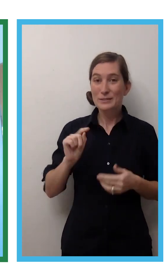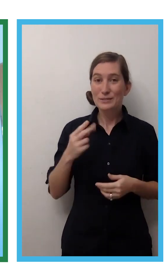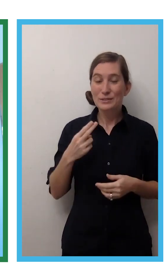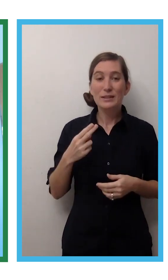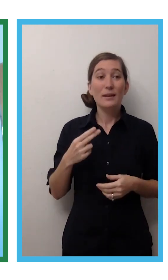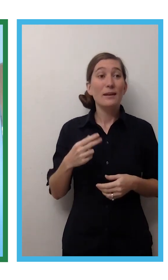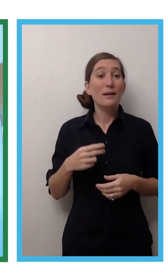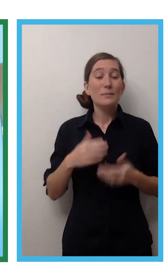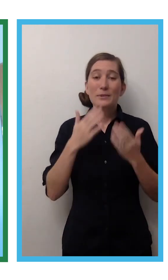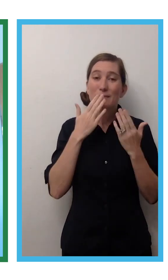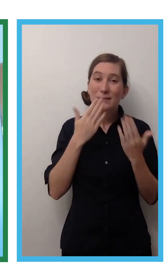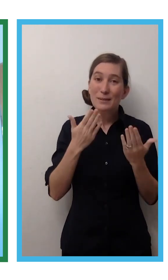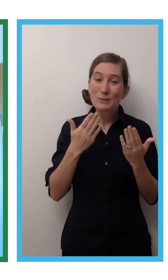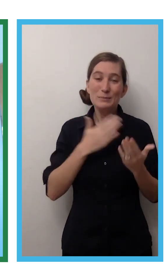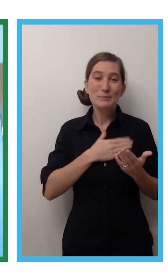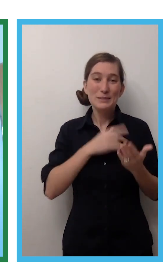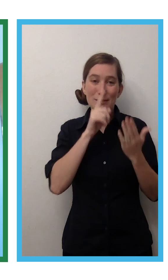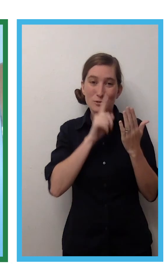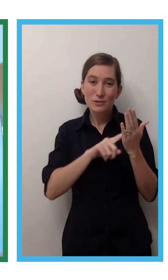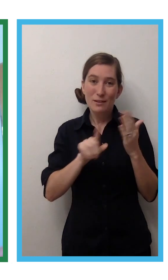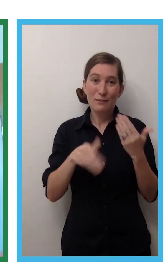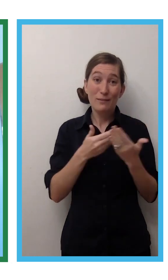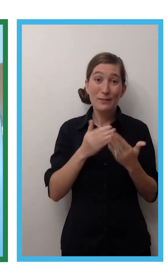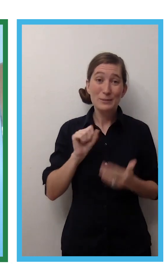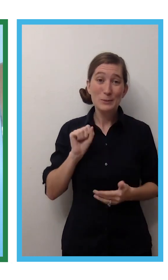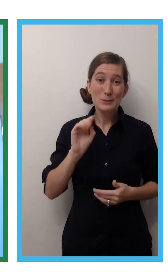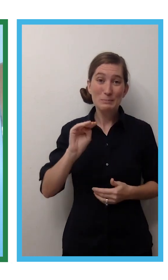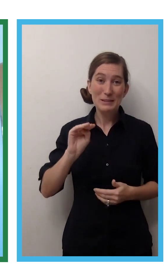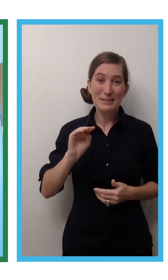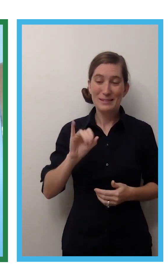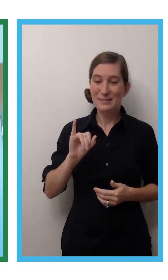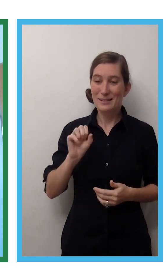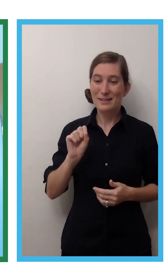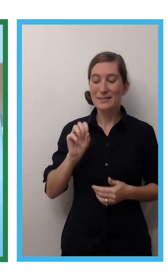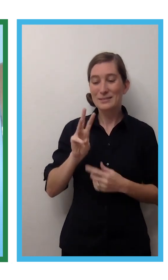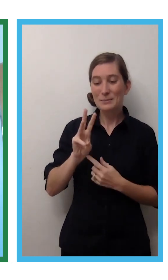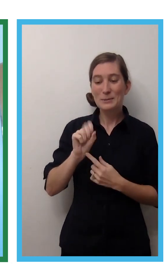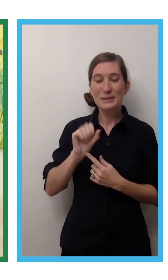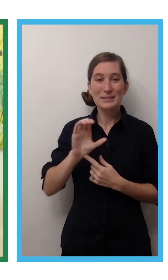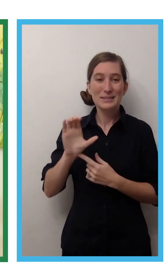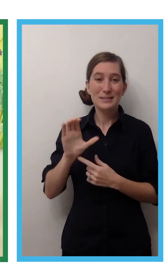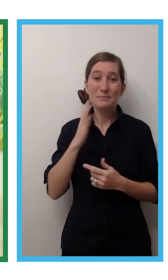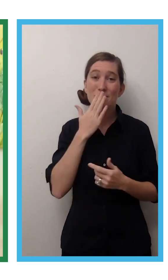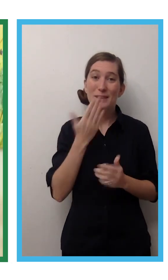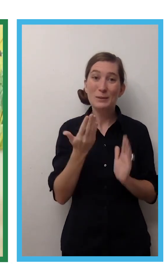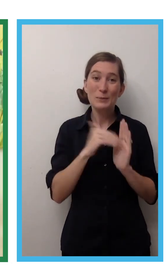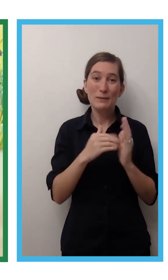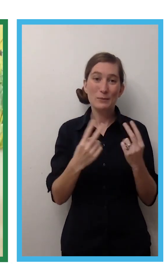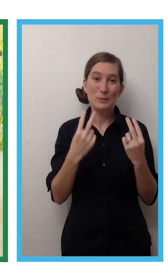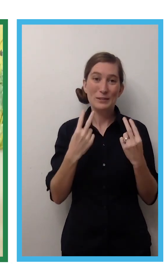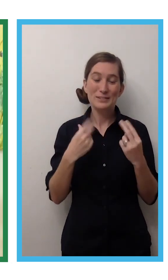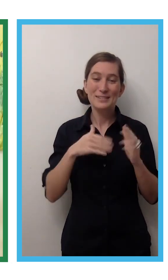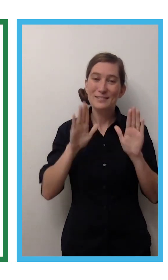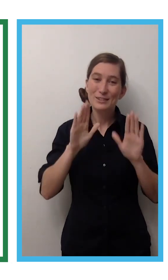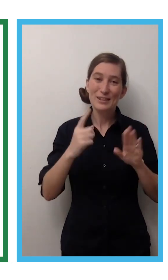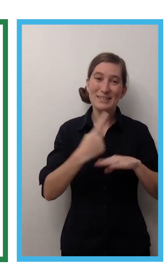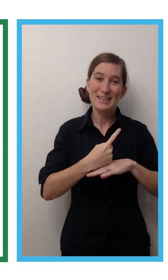check out all of our social media for all the updates. Thank you again for being here and have a fantastic day. Thank you.